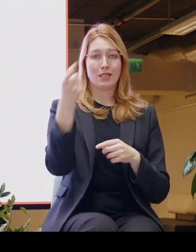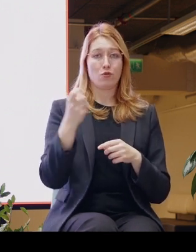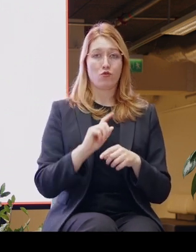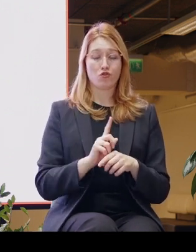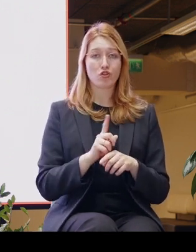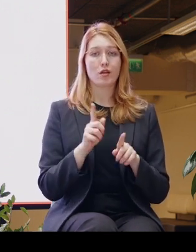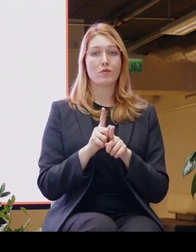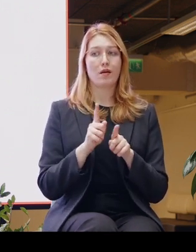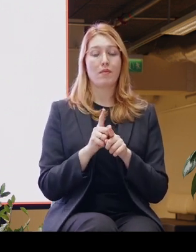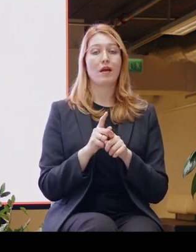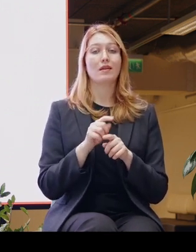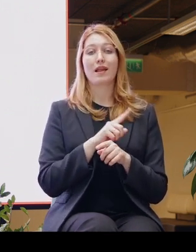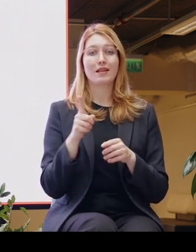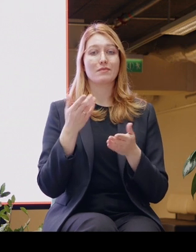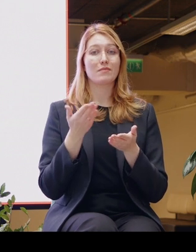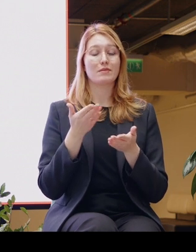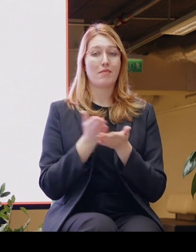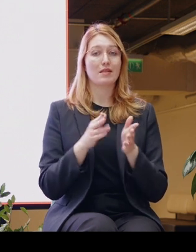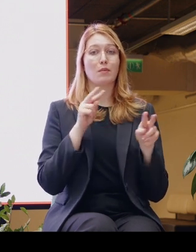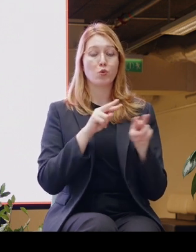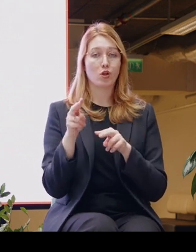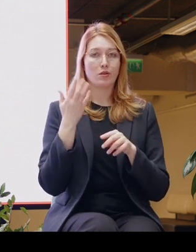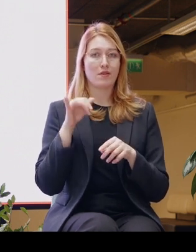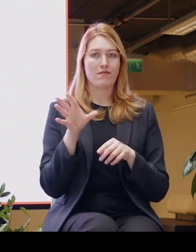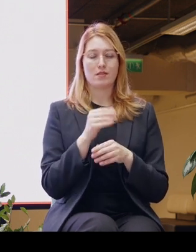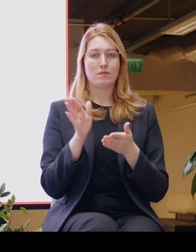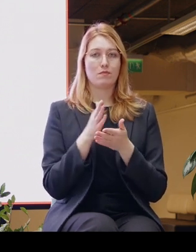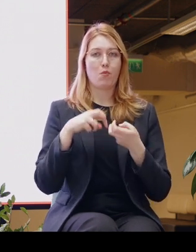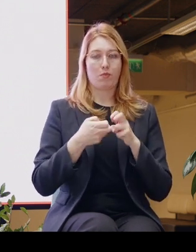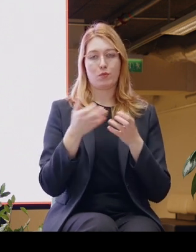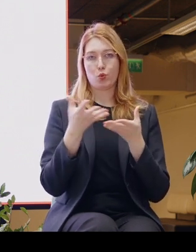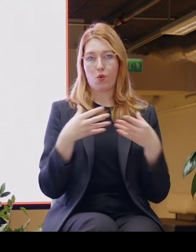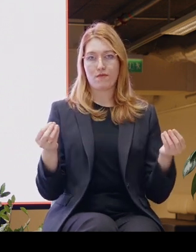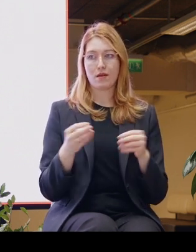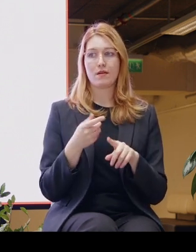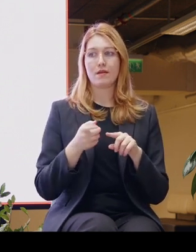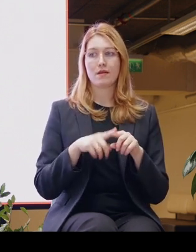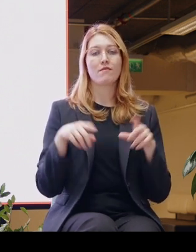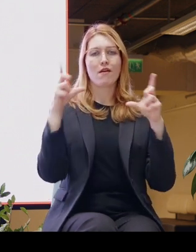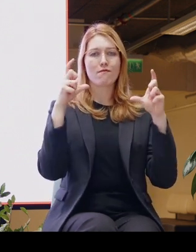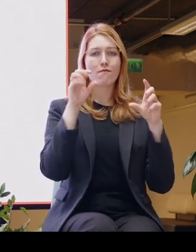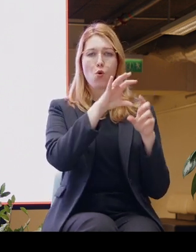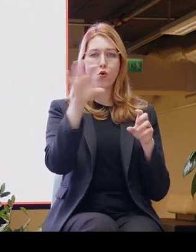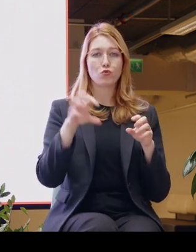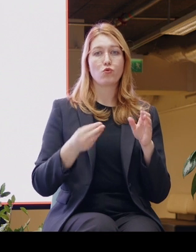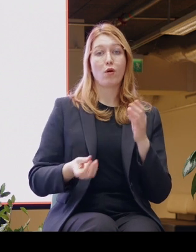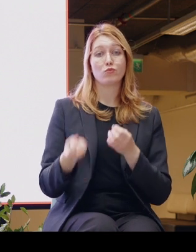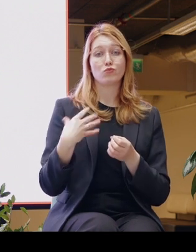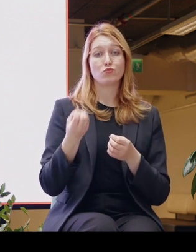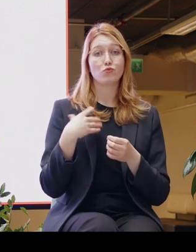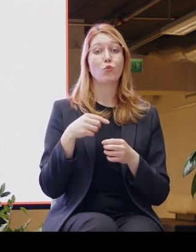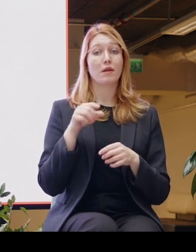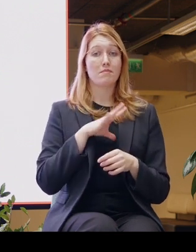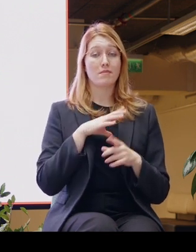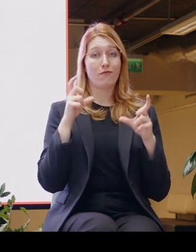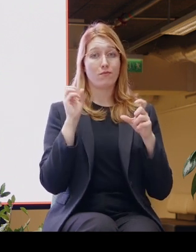of all the problems have been solved. That means they have to make the photo after every problem